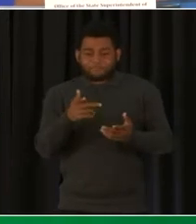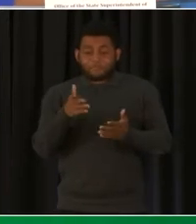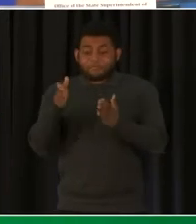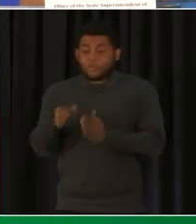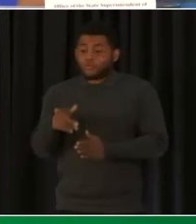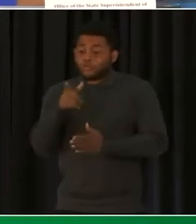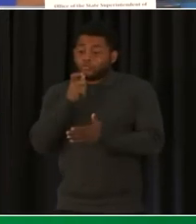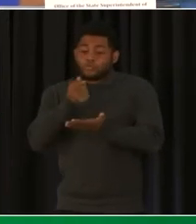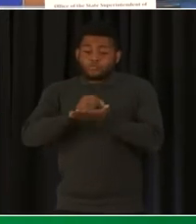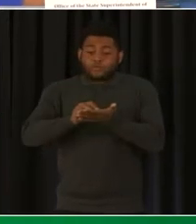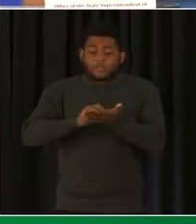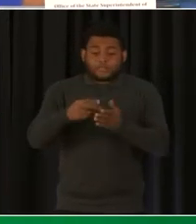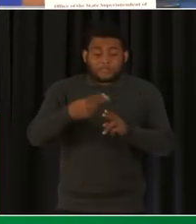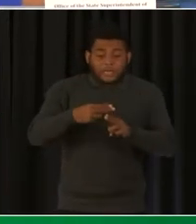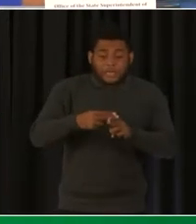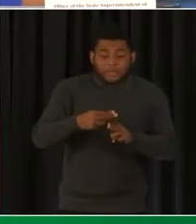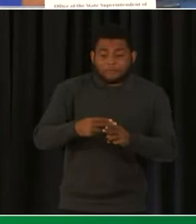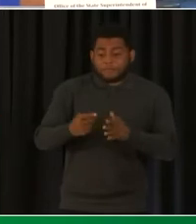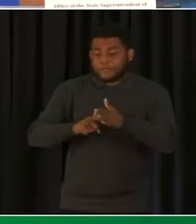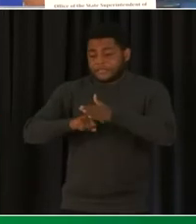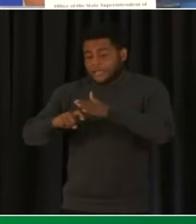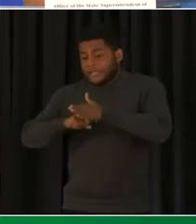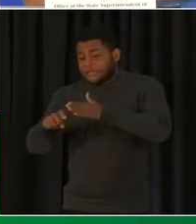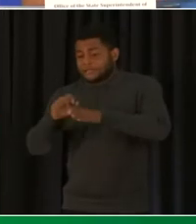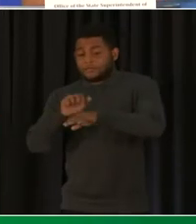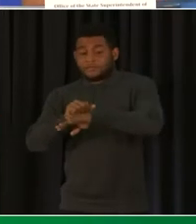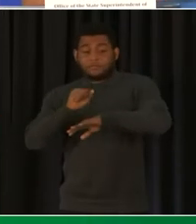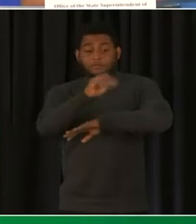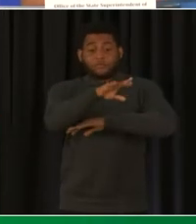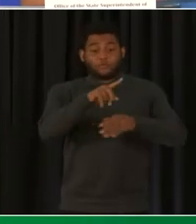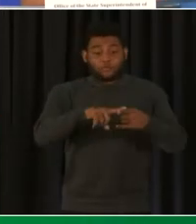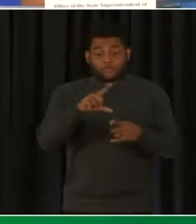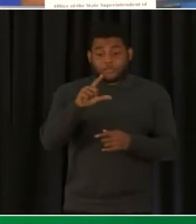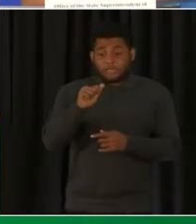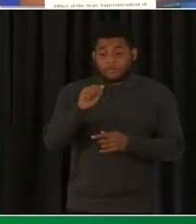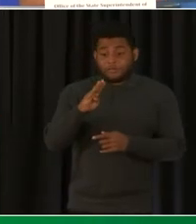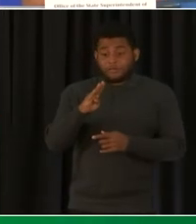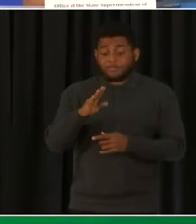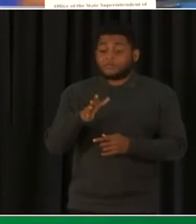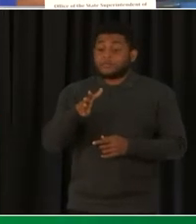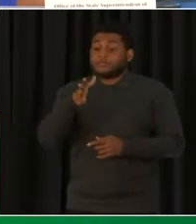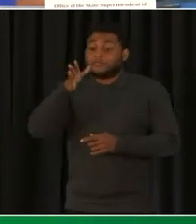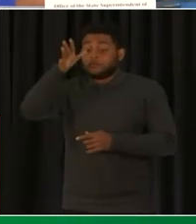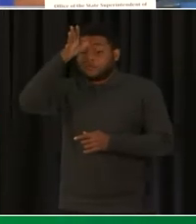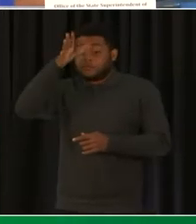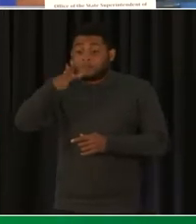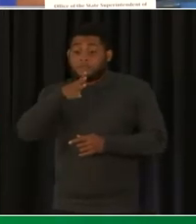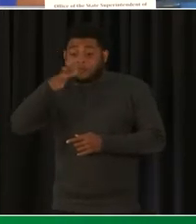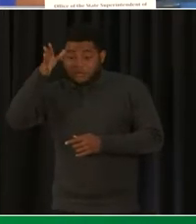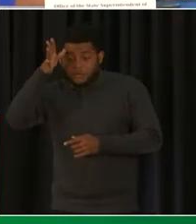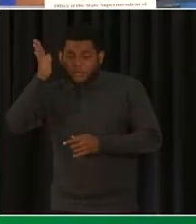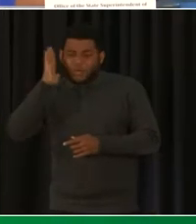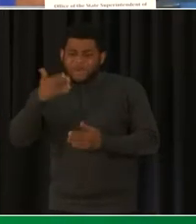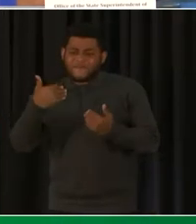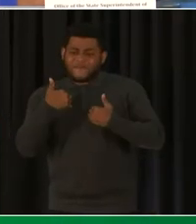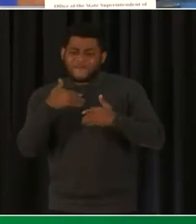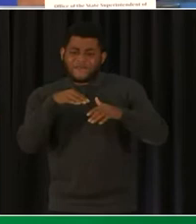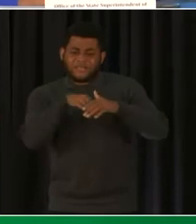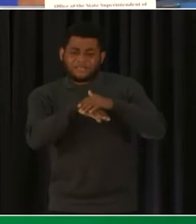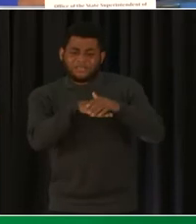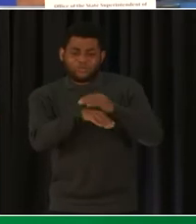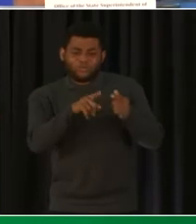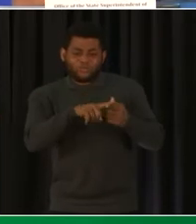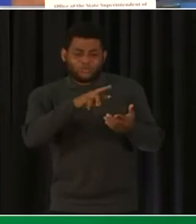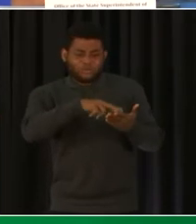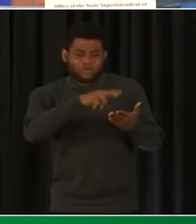name on there, scan it, send it off to the lab, and then you all as the parent or guardian will have access to those results by